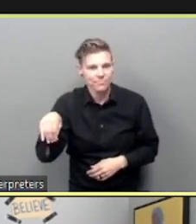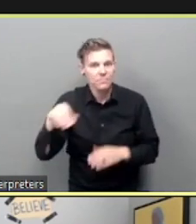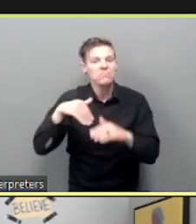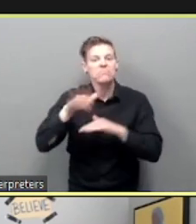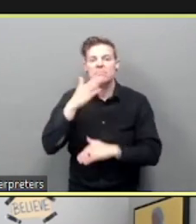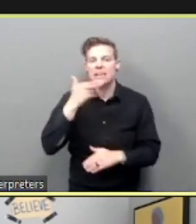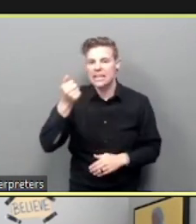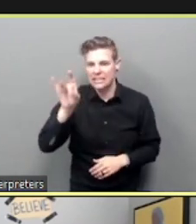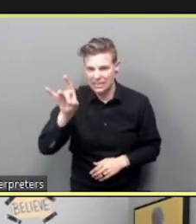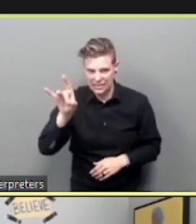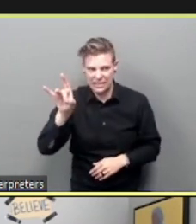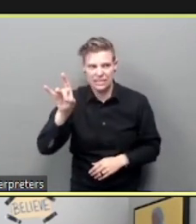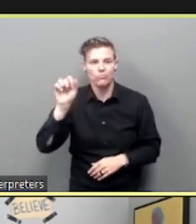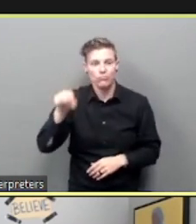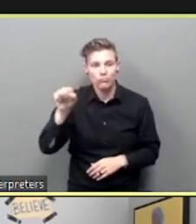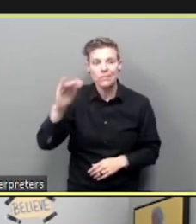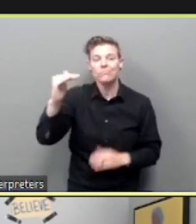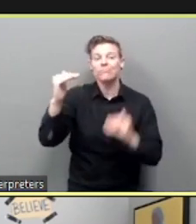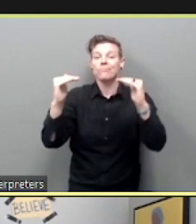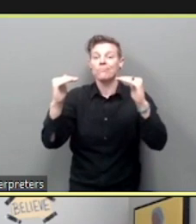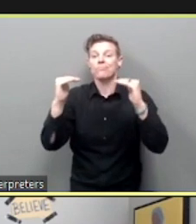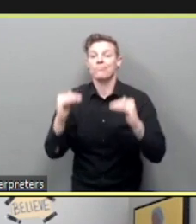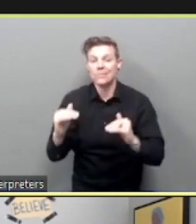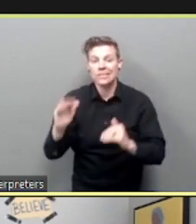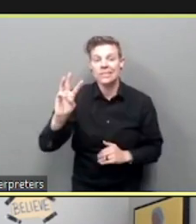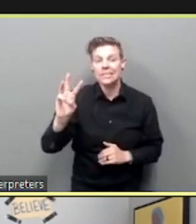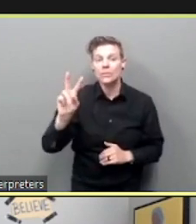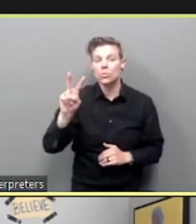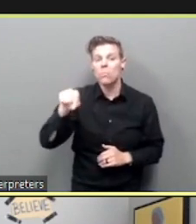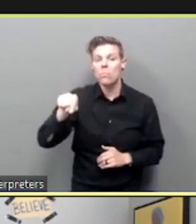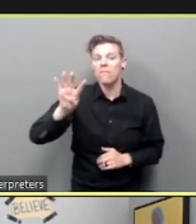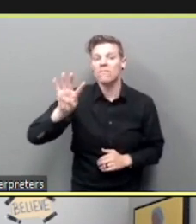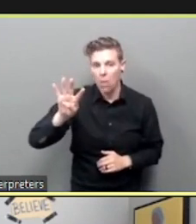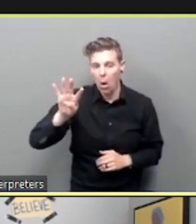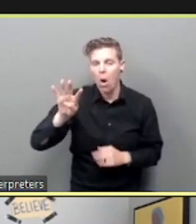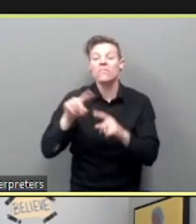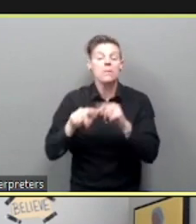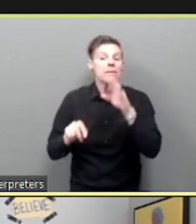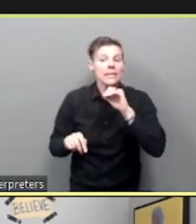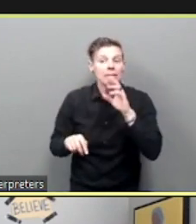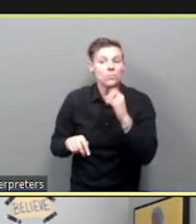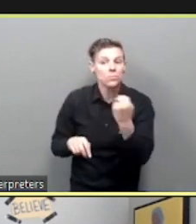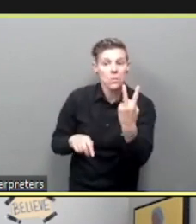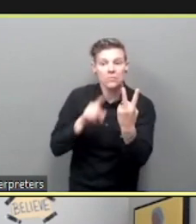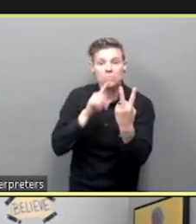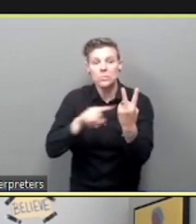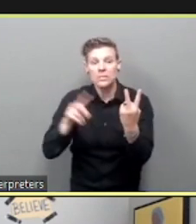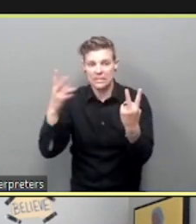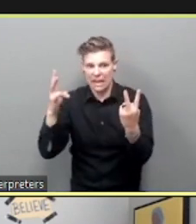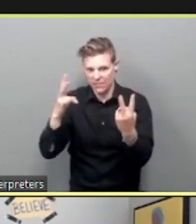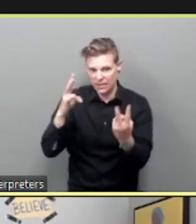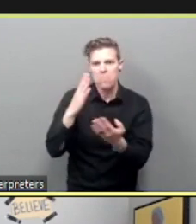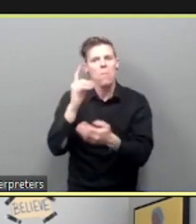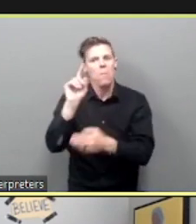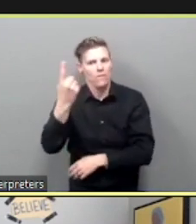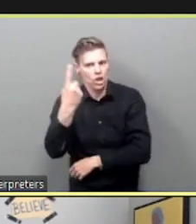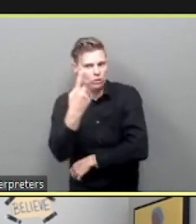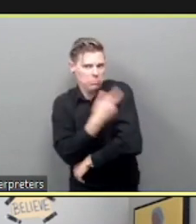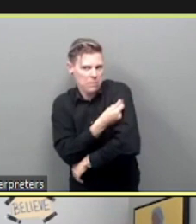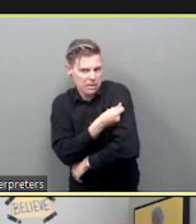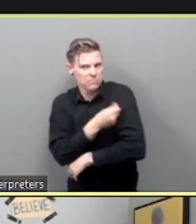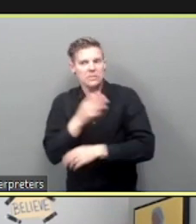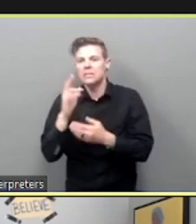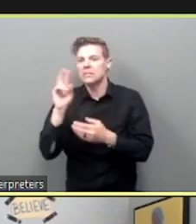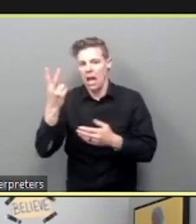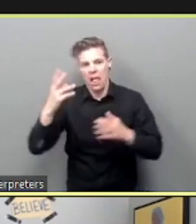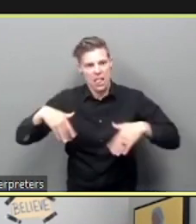17. That's really exciting. Thanks again, New Mexico, for all the great work you're doing to keep our community safe. And then